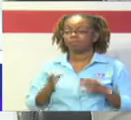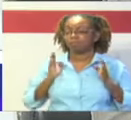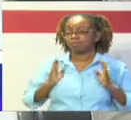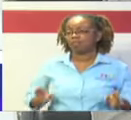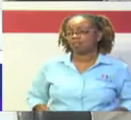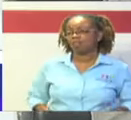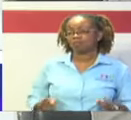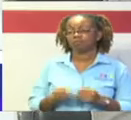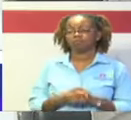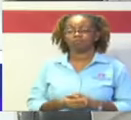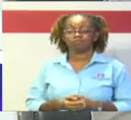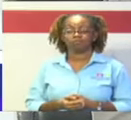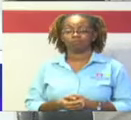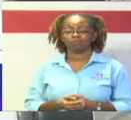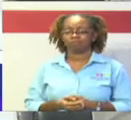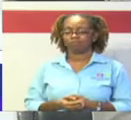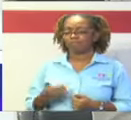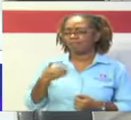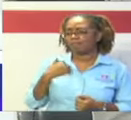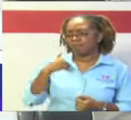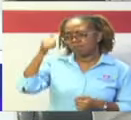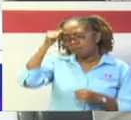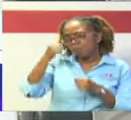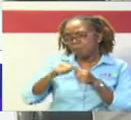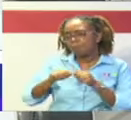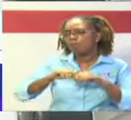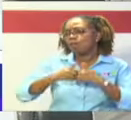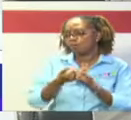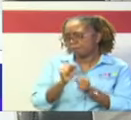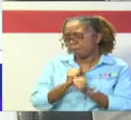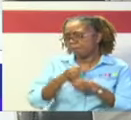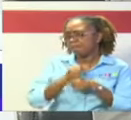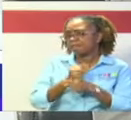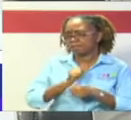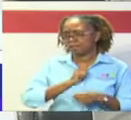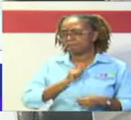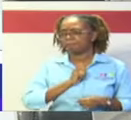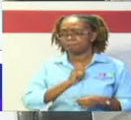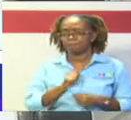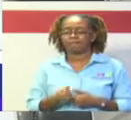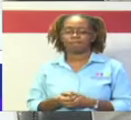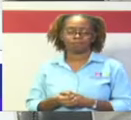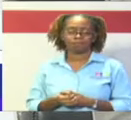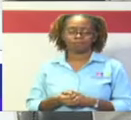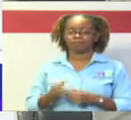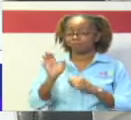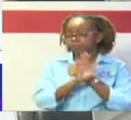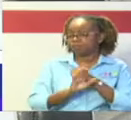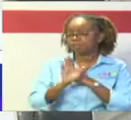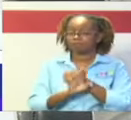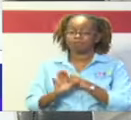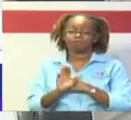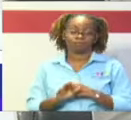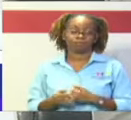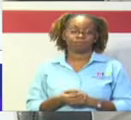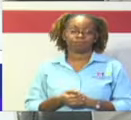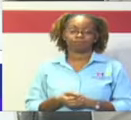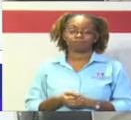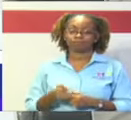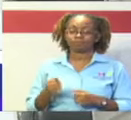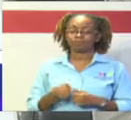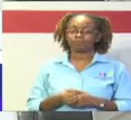make antibodies when necessary. So antibody levels by themselves don't correlate completely to what your level of immunity may